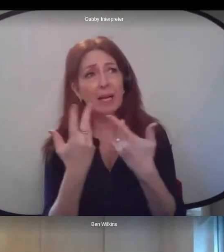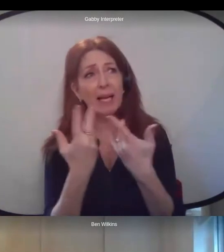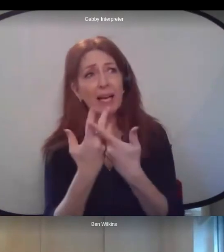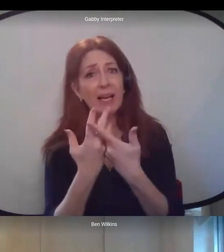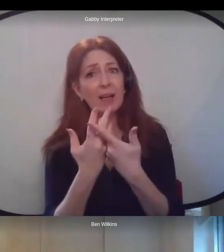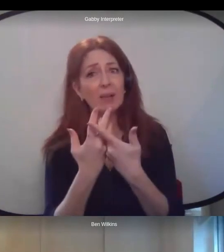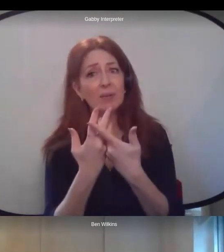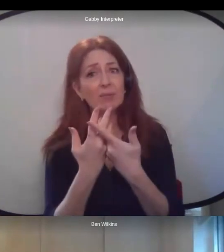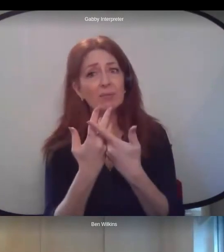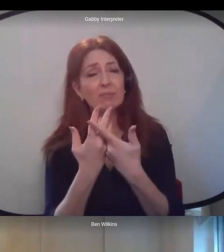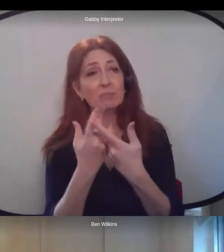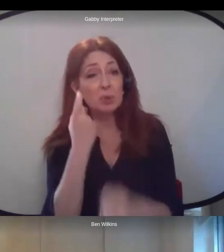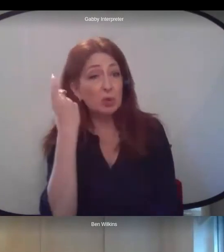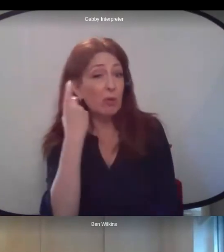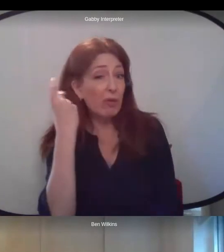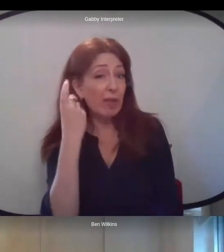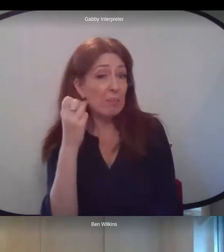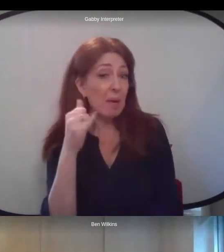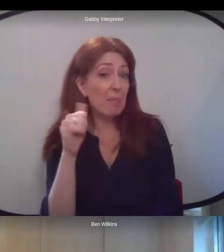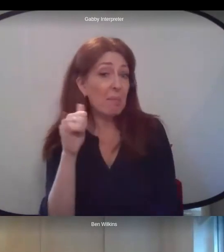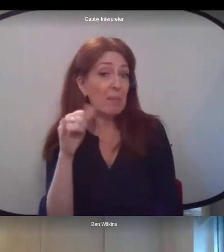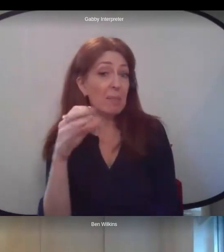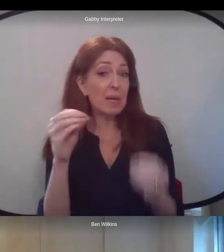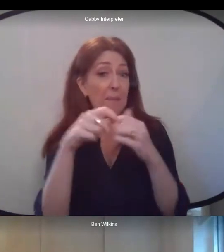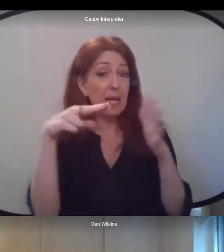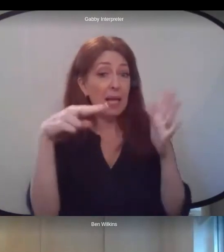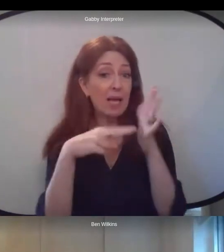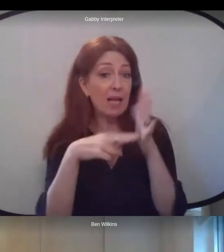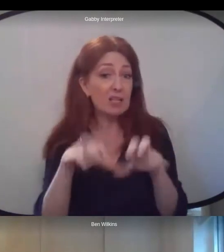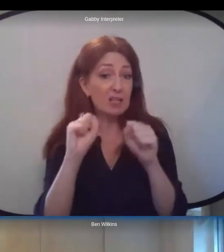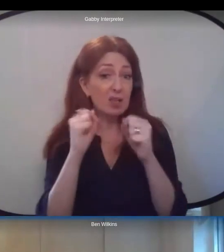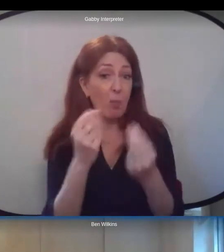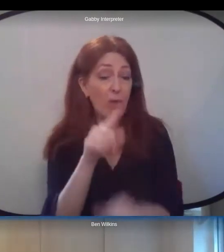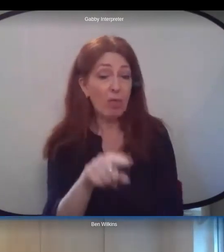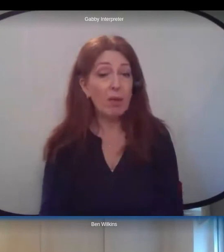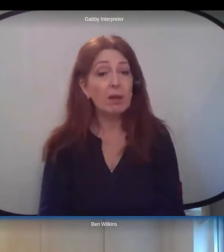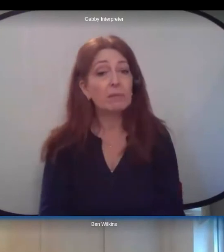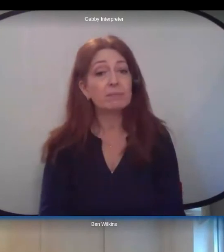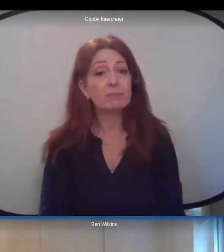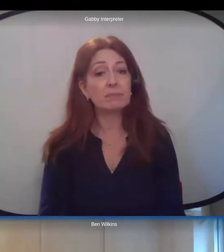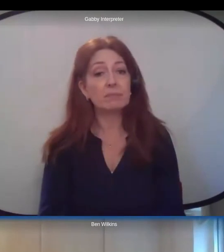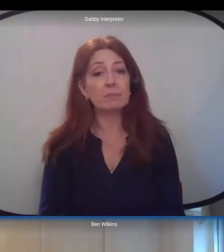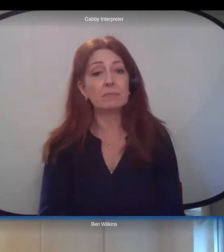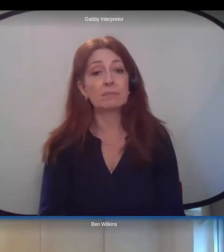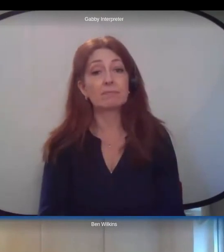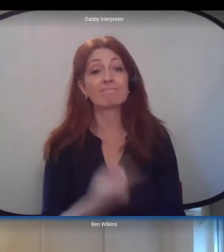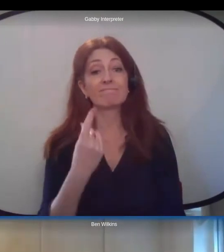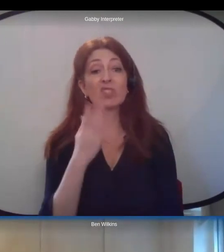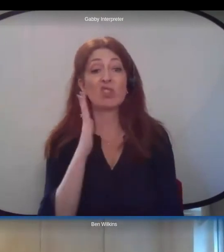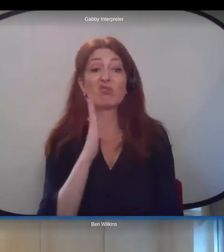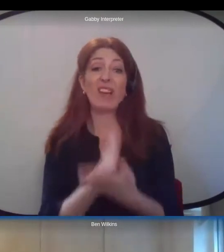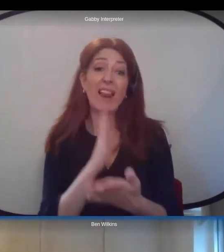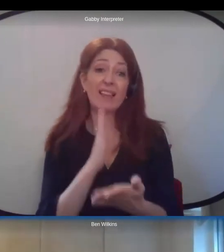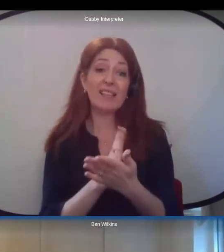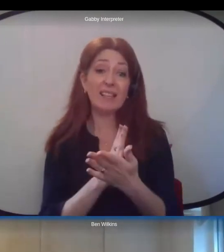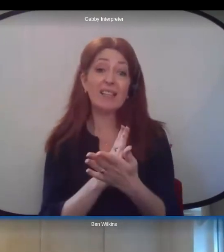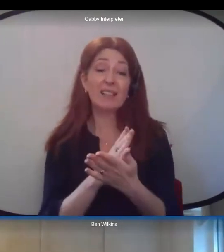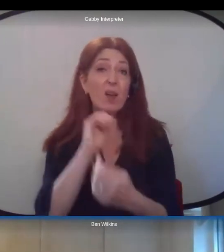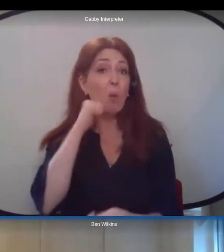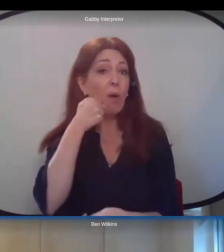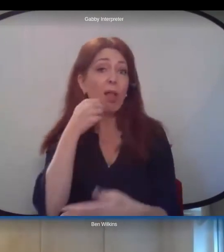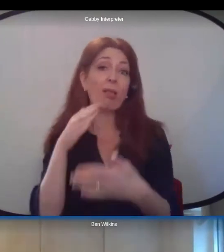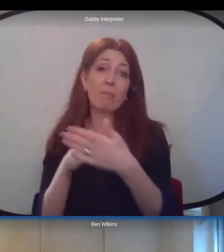that? Maybe Ben, if I'll start with you and then Trina, maybe you can jump in. Yeah, the harsh reality is there's going to become a barrier